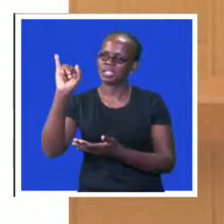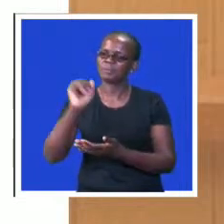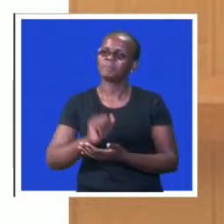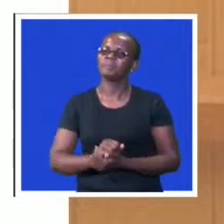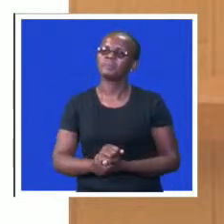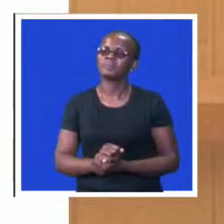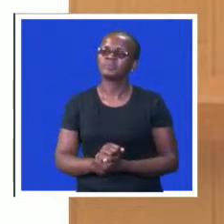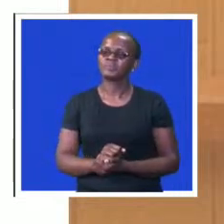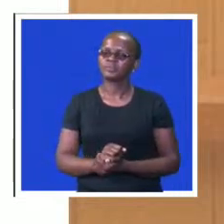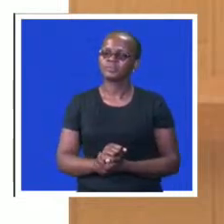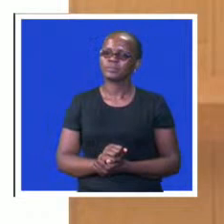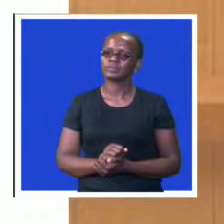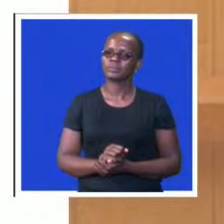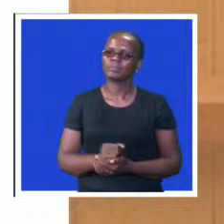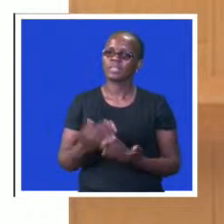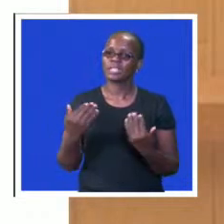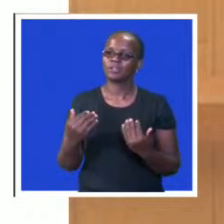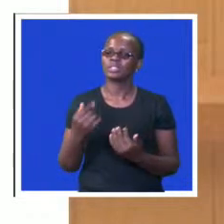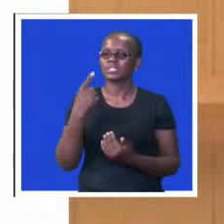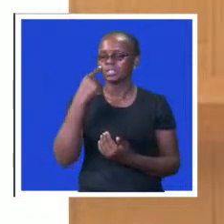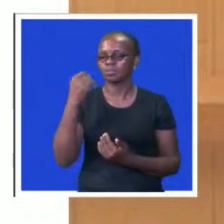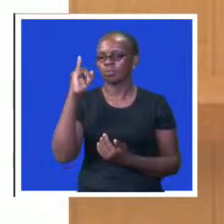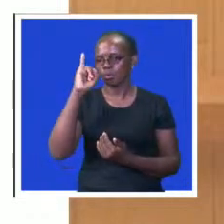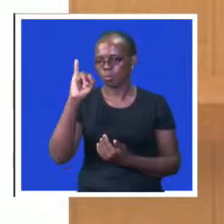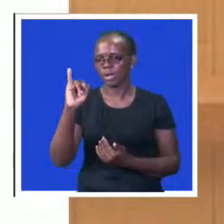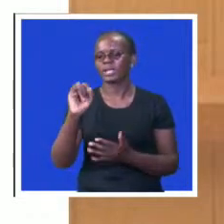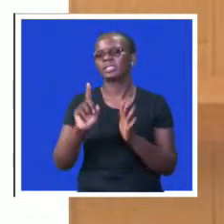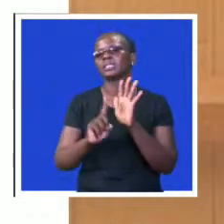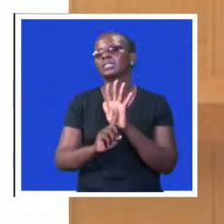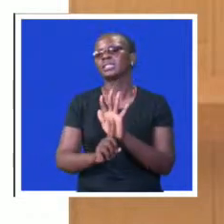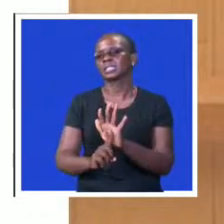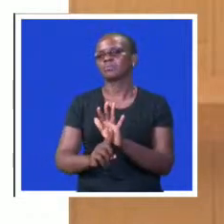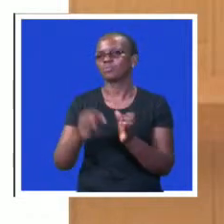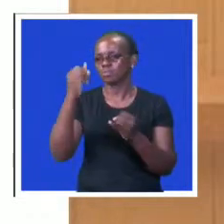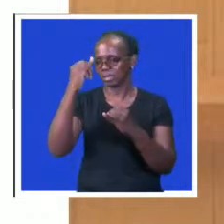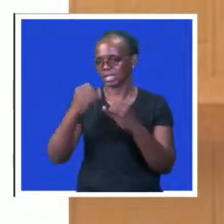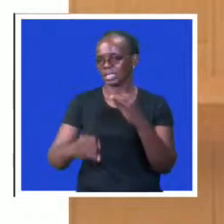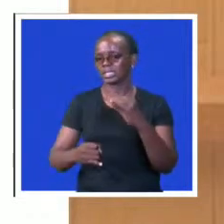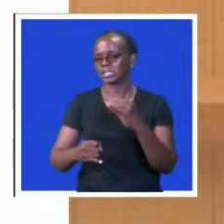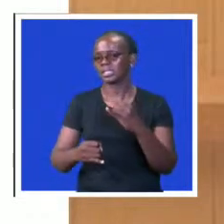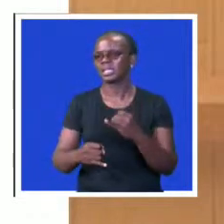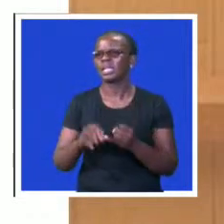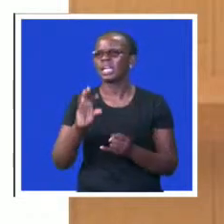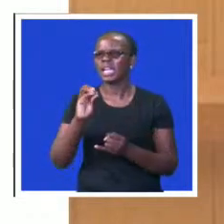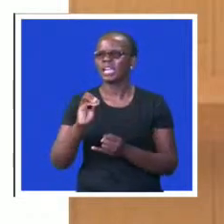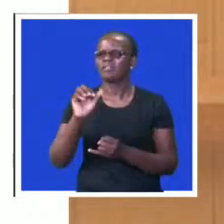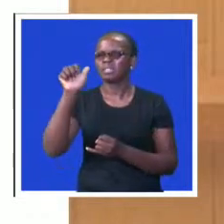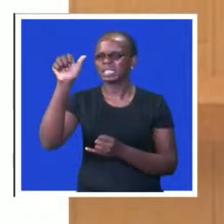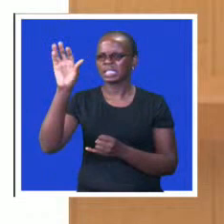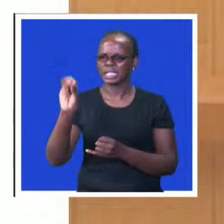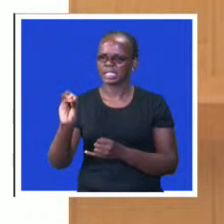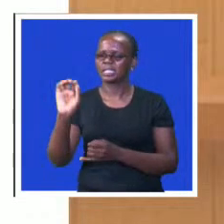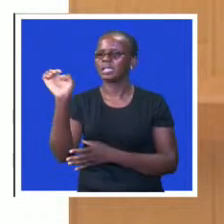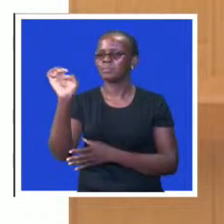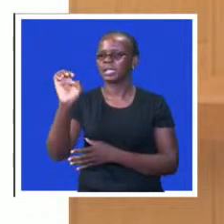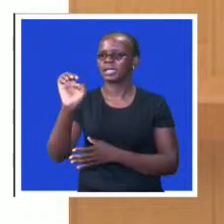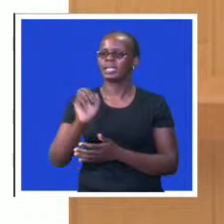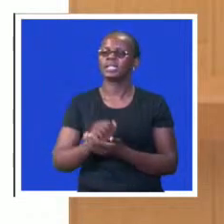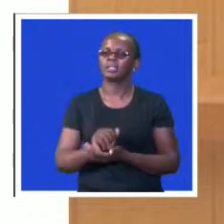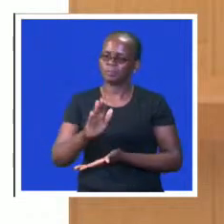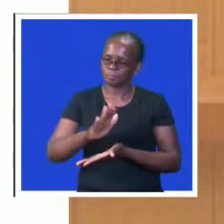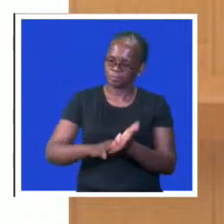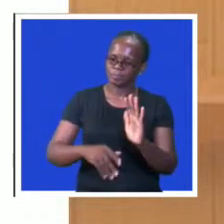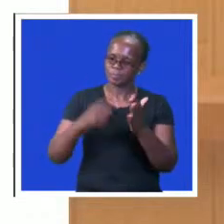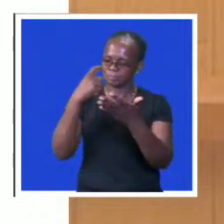Let us look at one last example. We have 60 emalangeni. We go to the